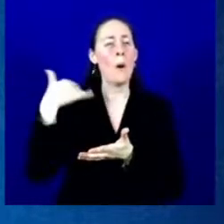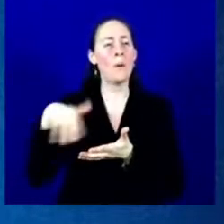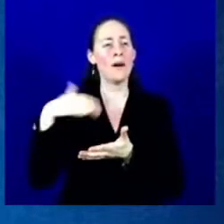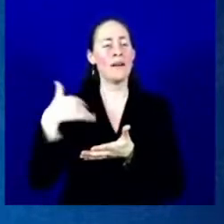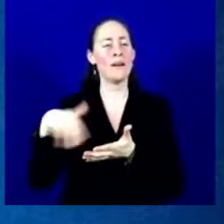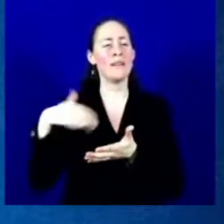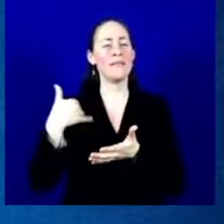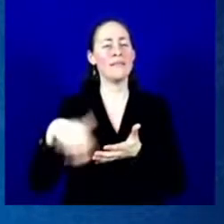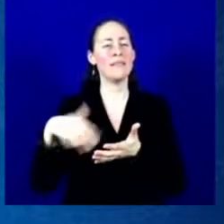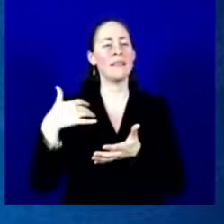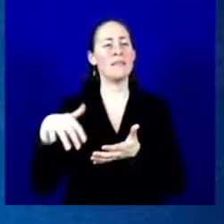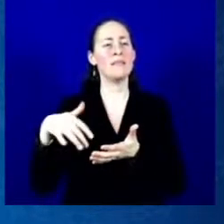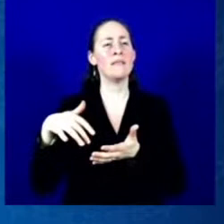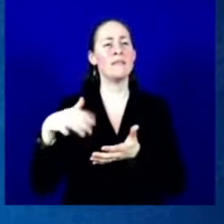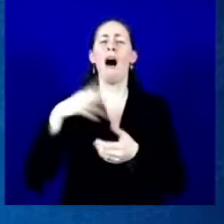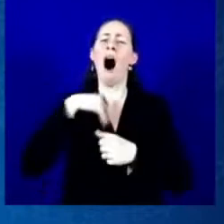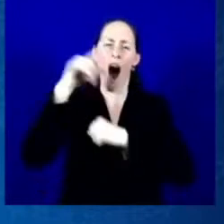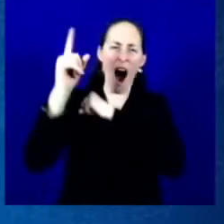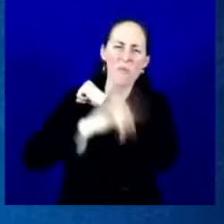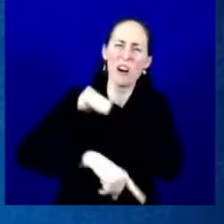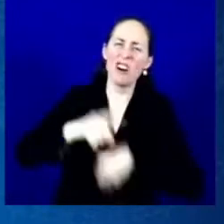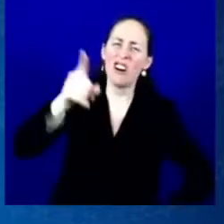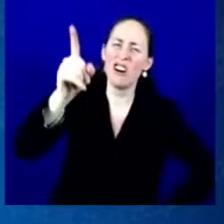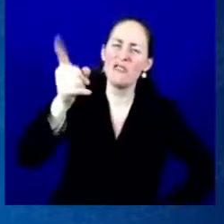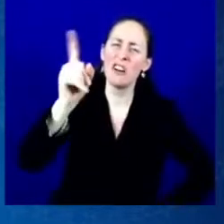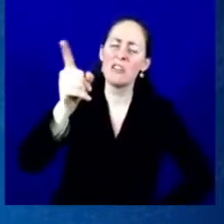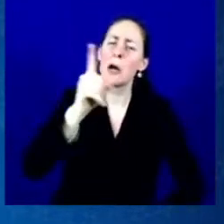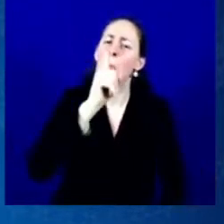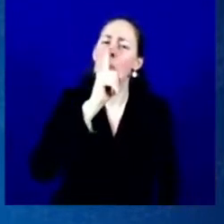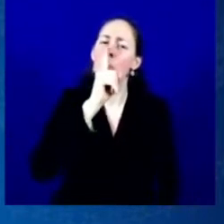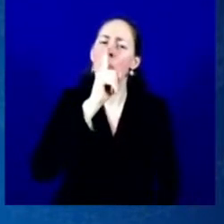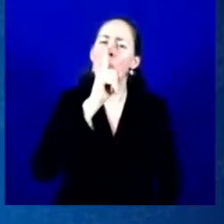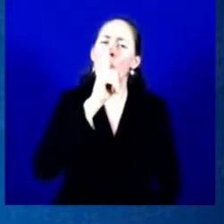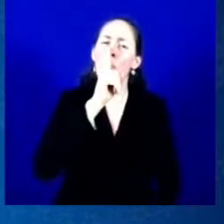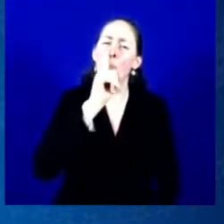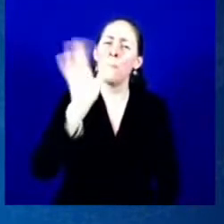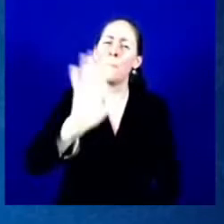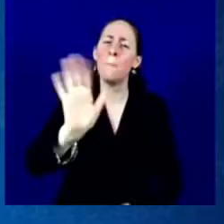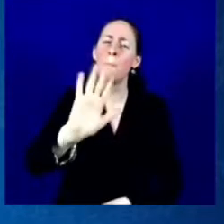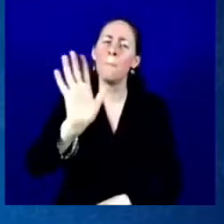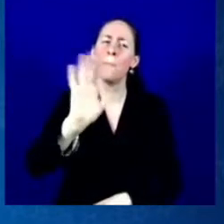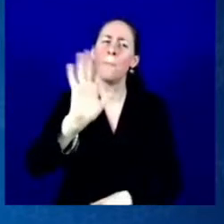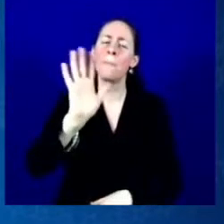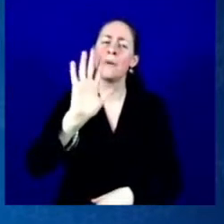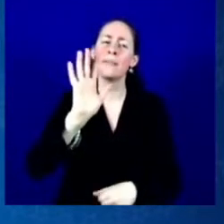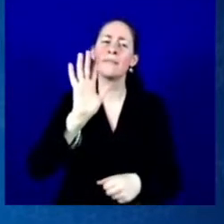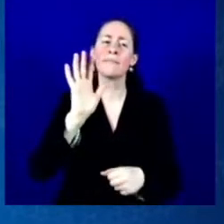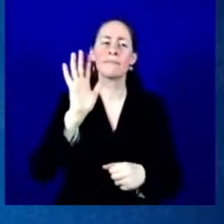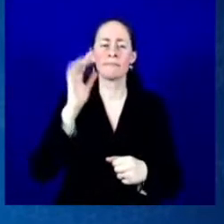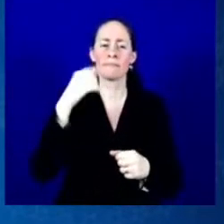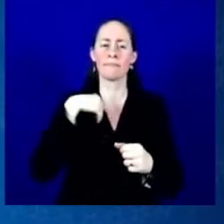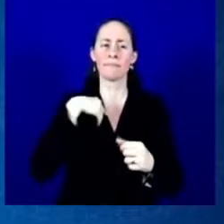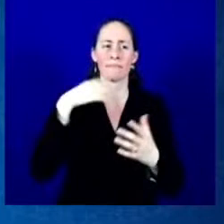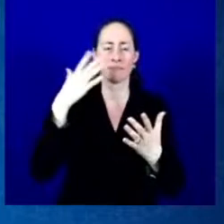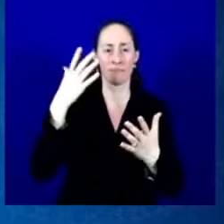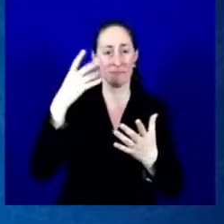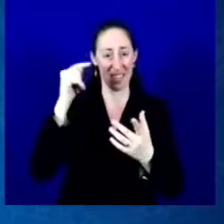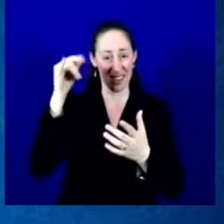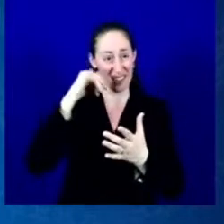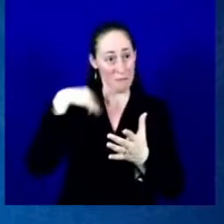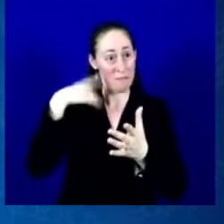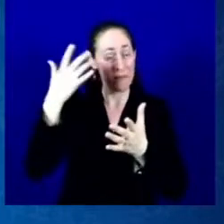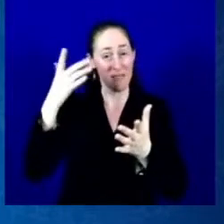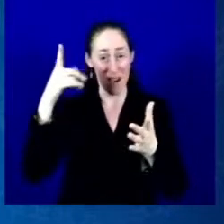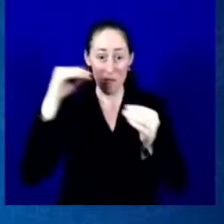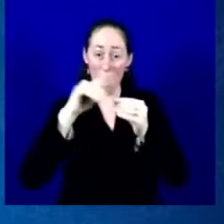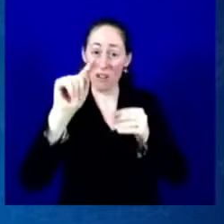looking to punish anybody. But I will not add a tax burden, additional tax burden to the middle class in this country.